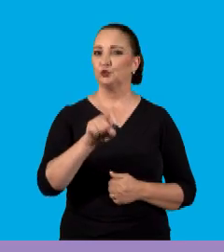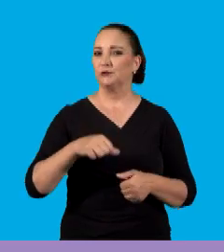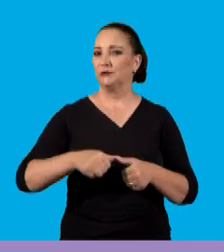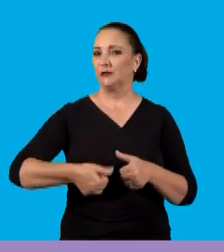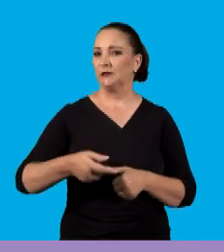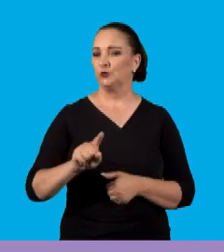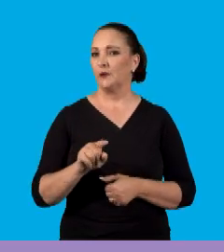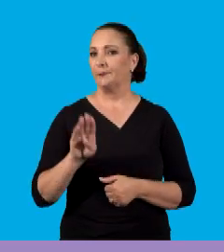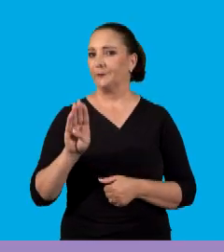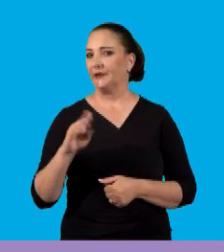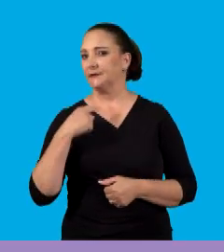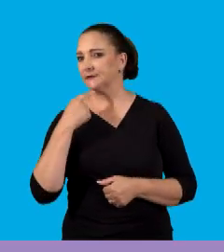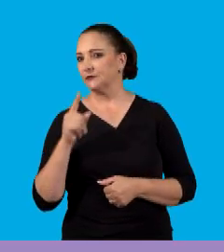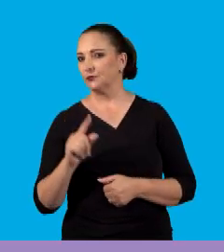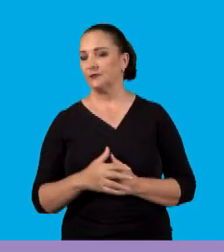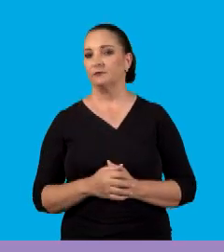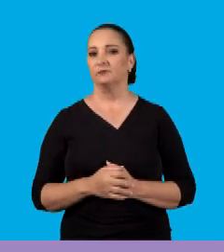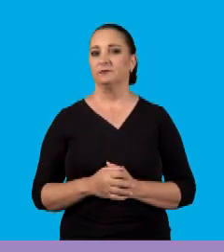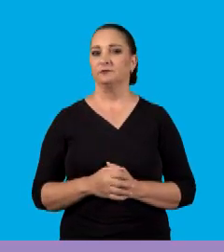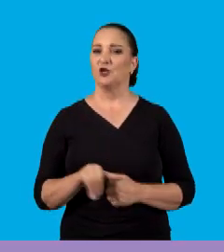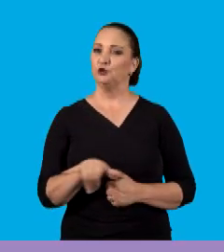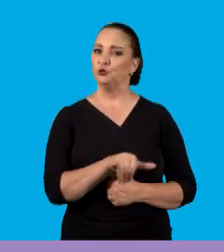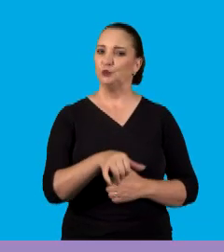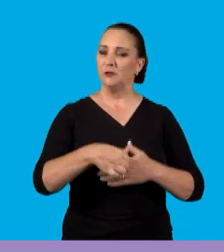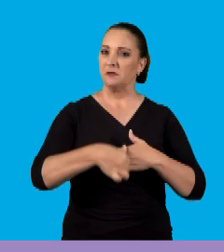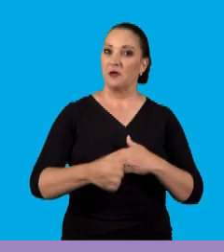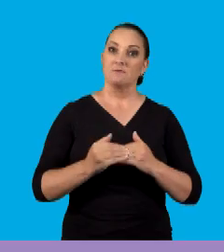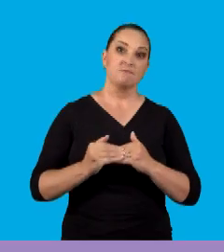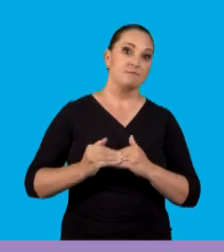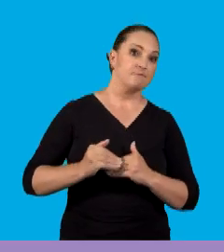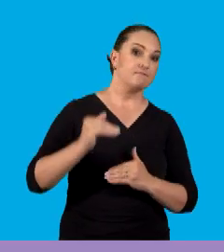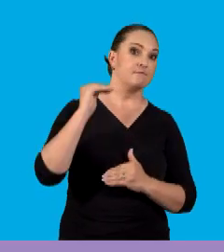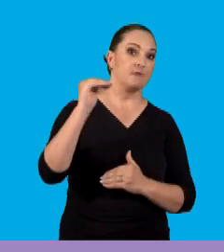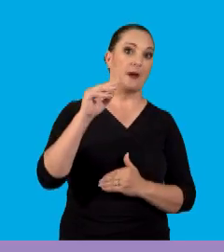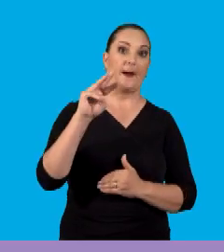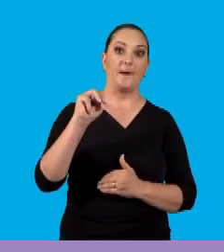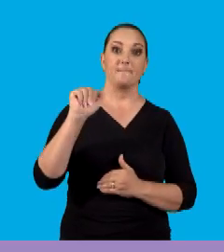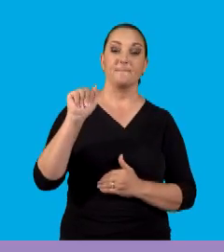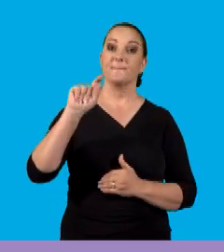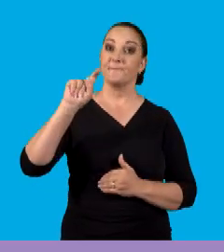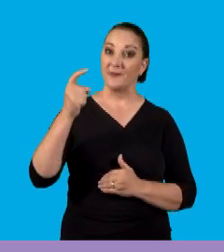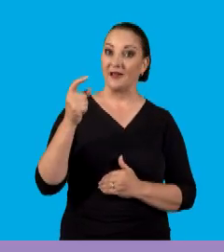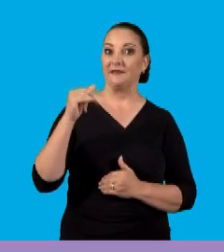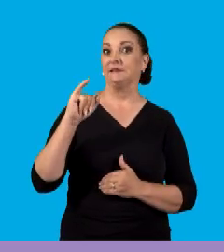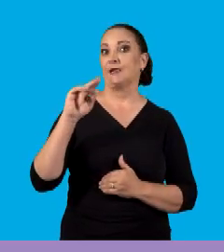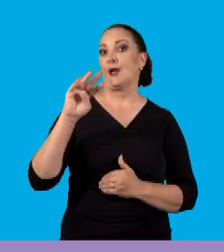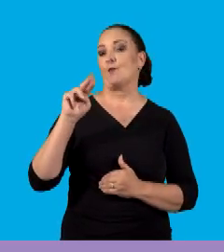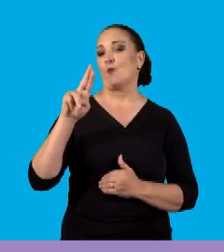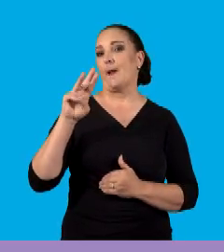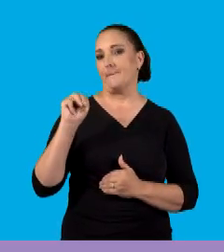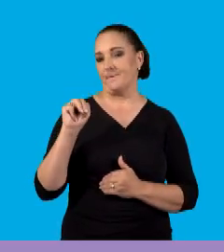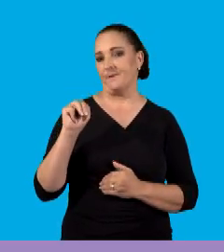next question there, the question for B says, identify the maximum number of cars sold. So